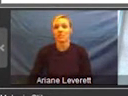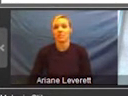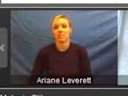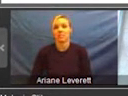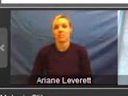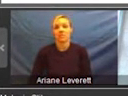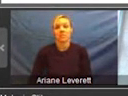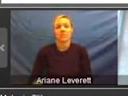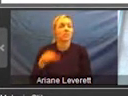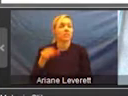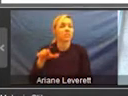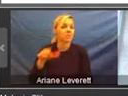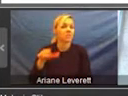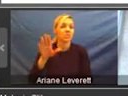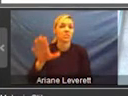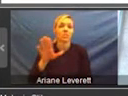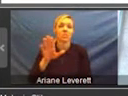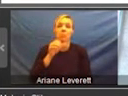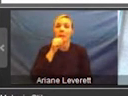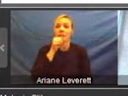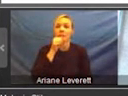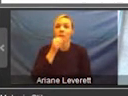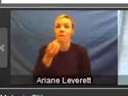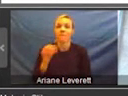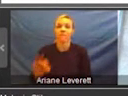Kersti, your microphone is still off.